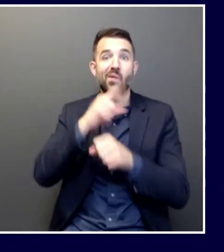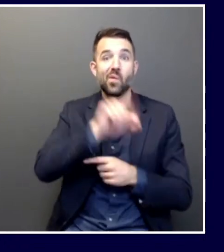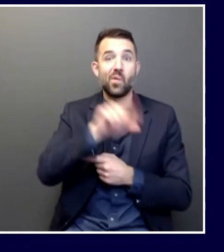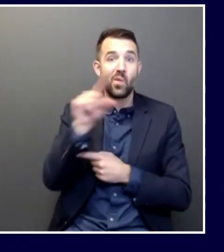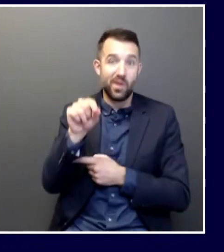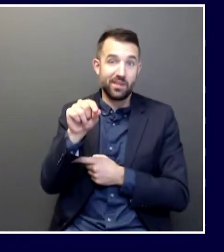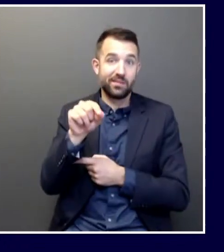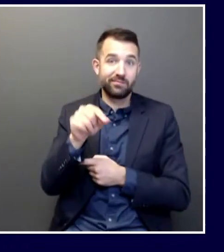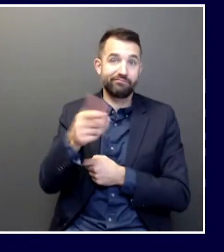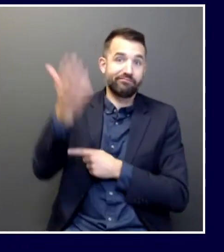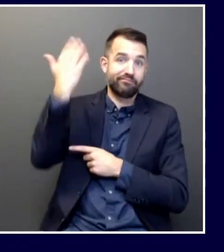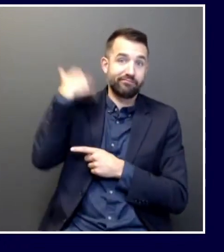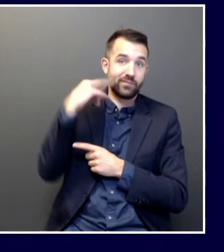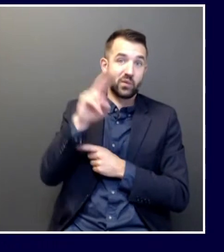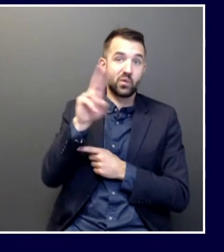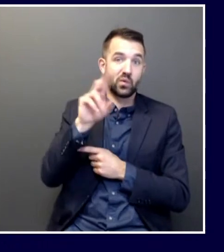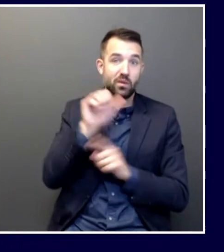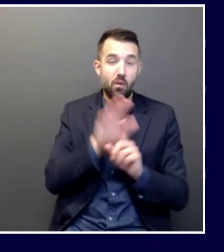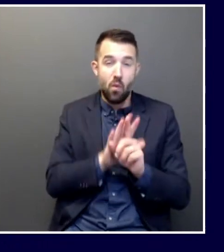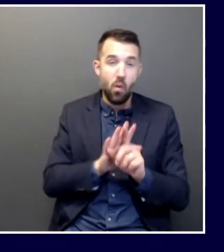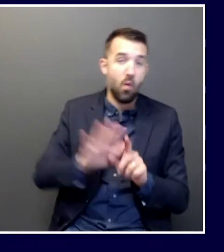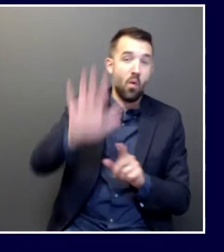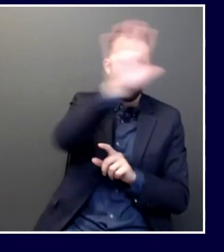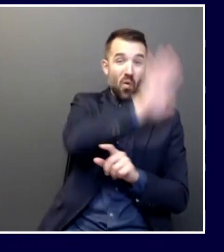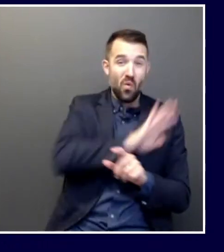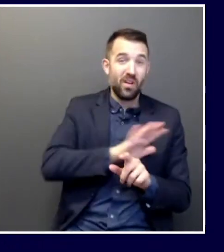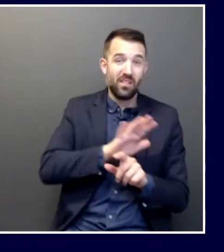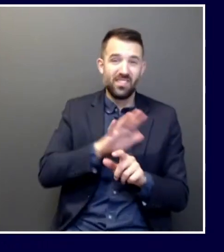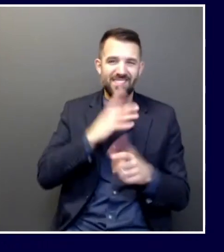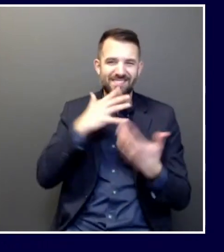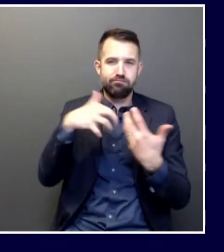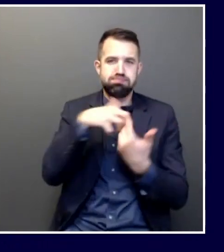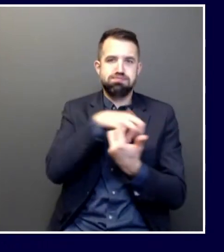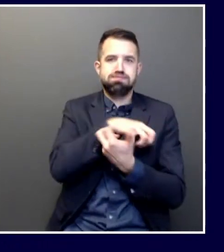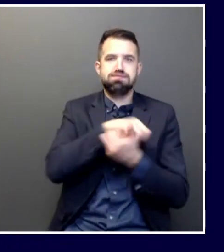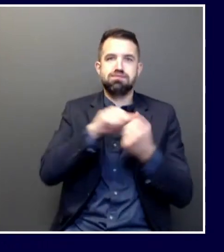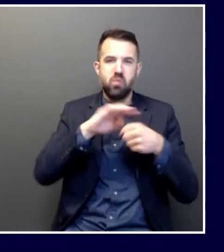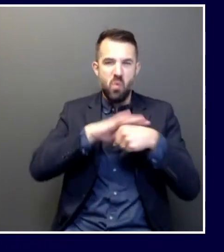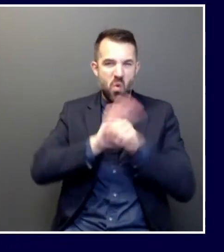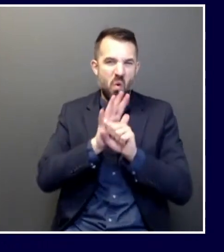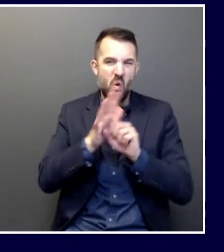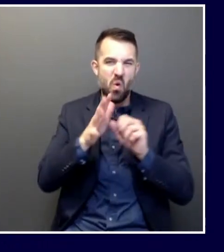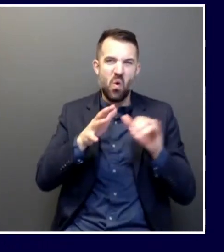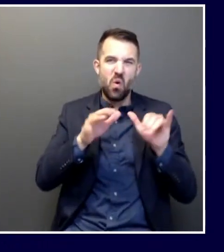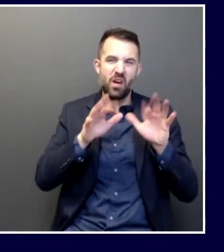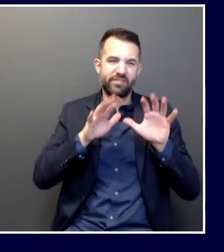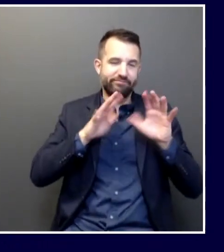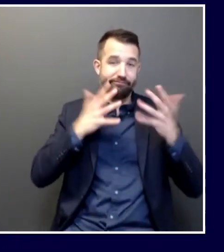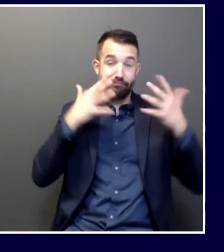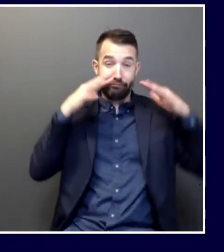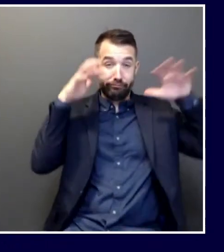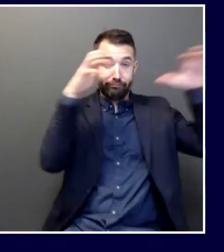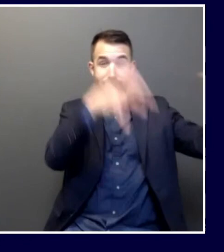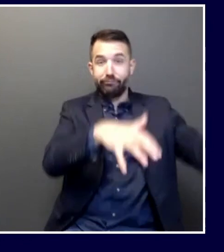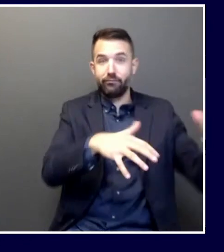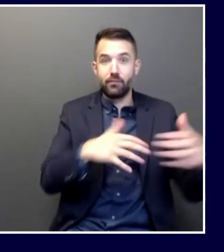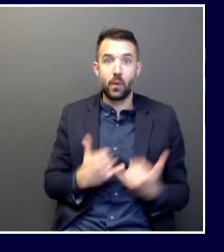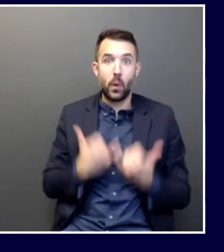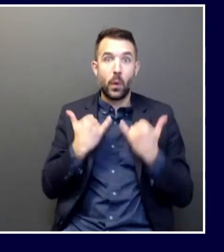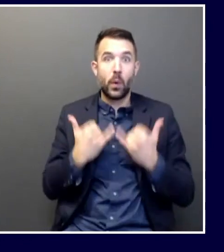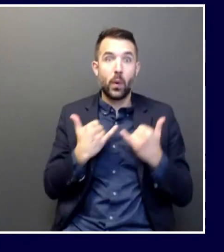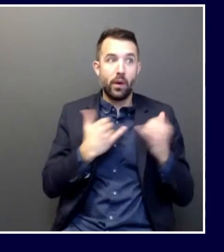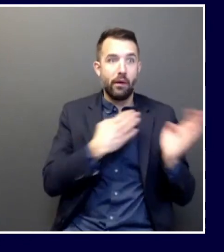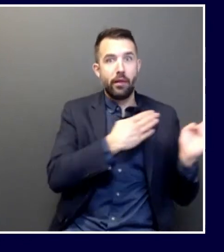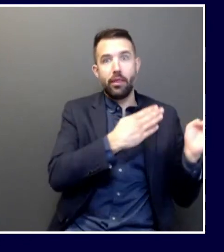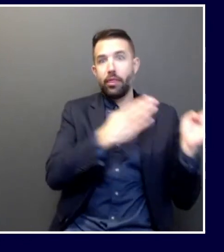populations. That's a hypothesis. It's one that I've chatted with other epidemiologists as well as epidemiologists here about. We're looking to